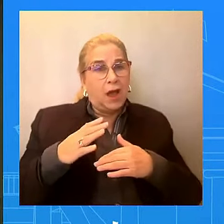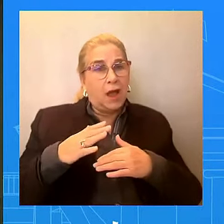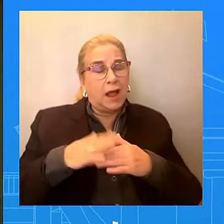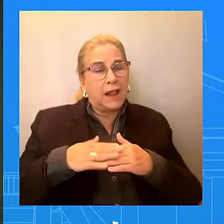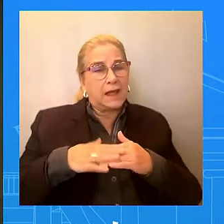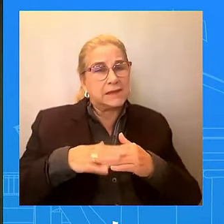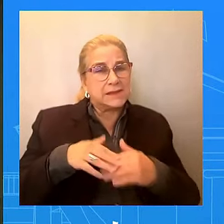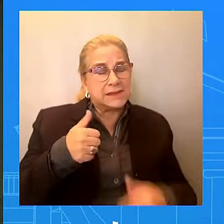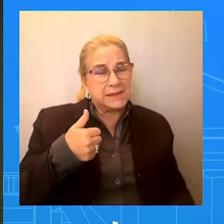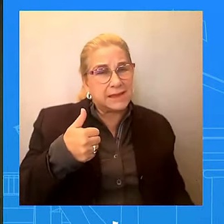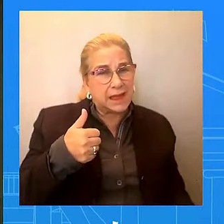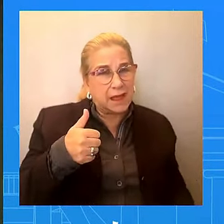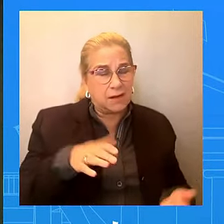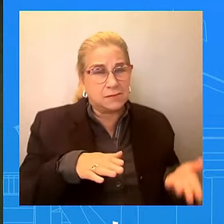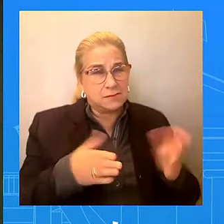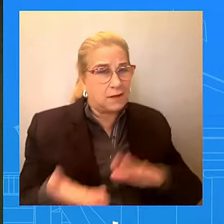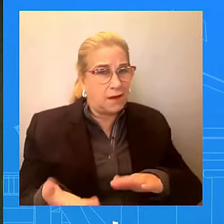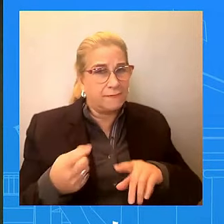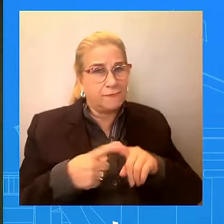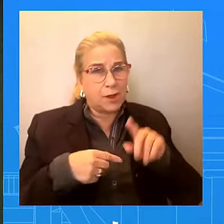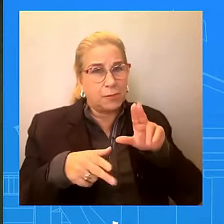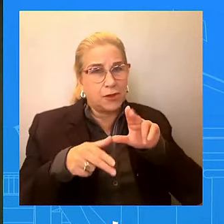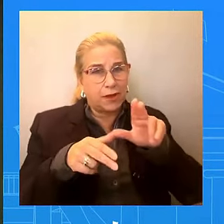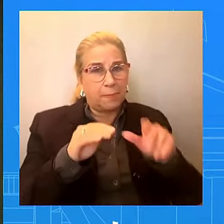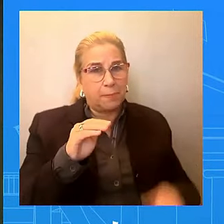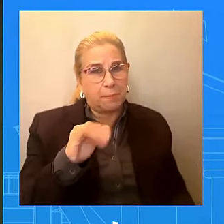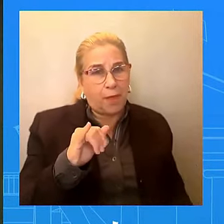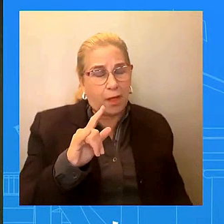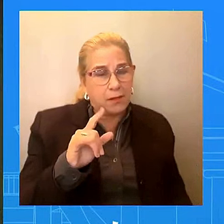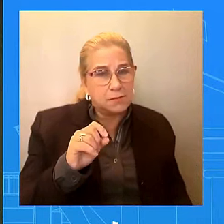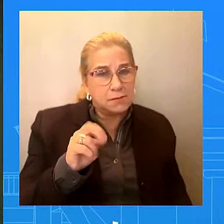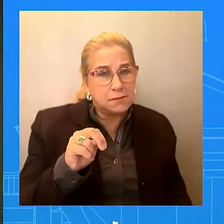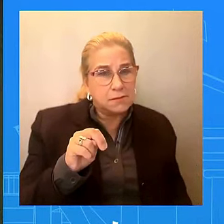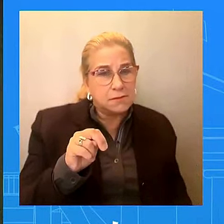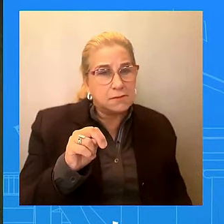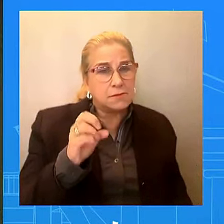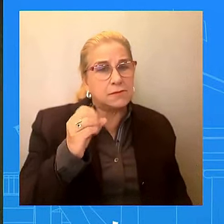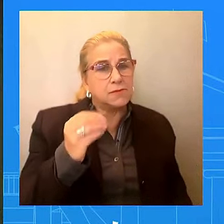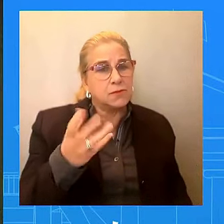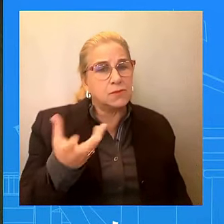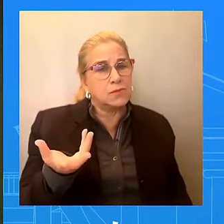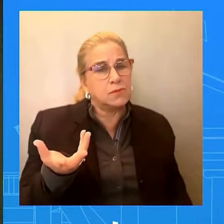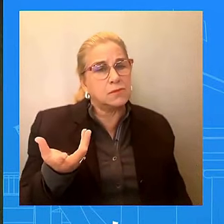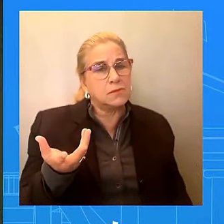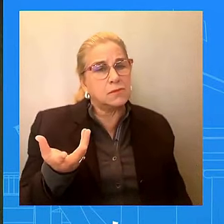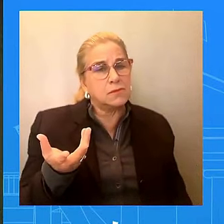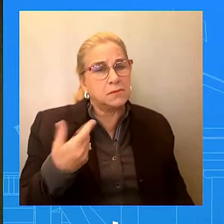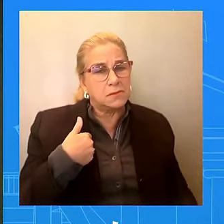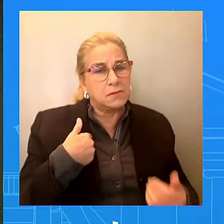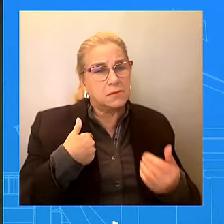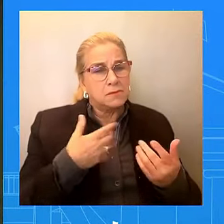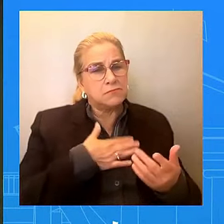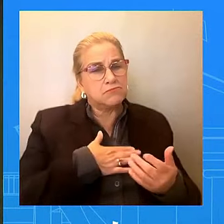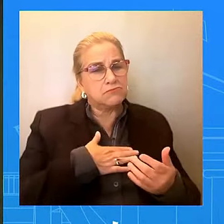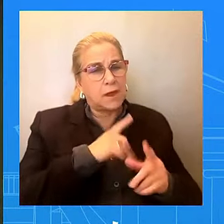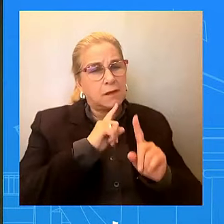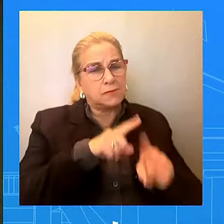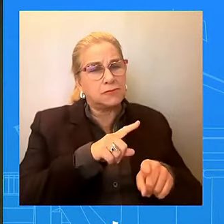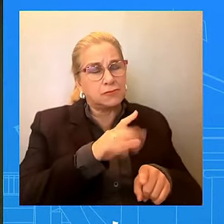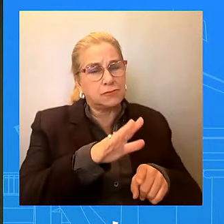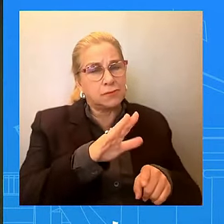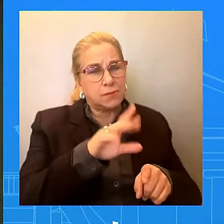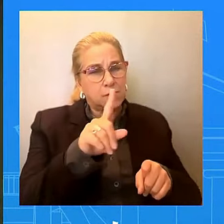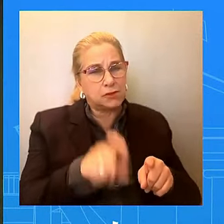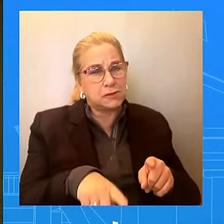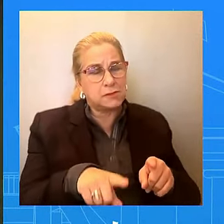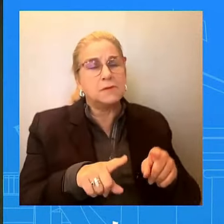be very pleased to answer your question in a different setting, but we're here to talk about emergencies and the support that we can deliver